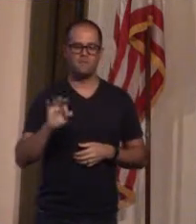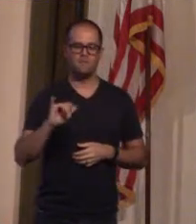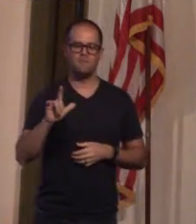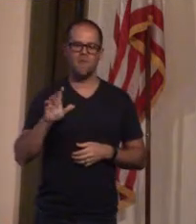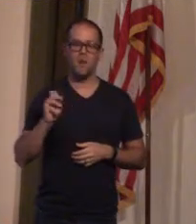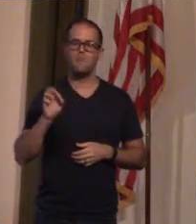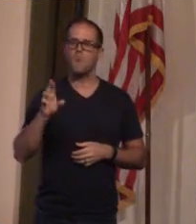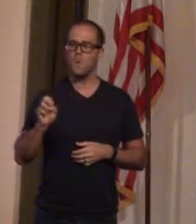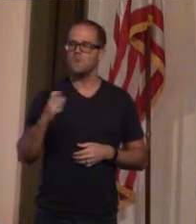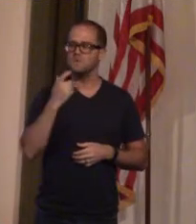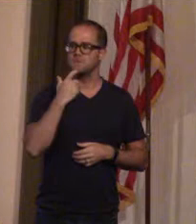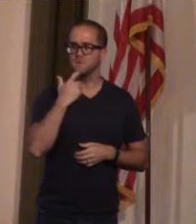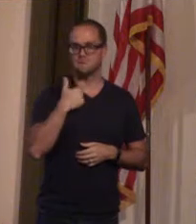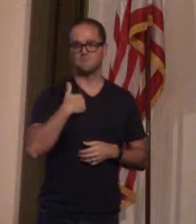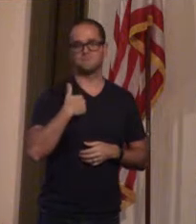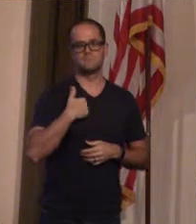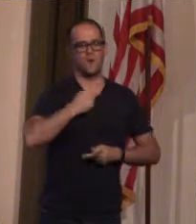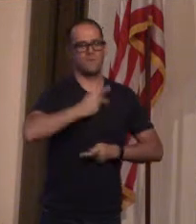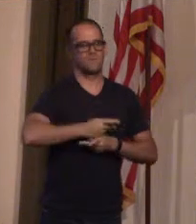and joy.